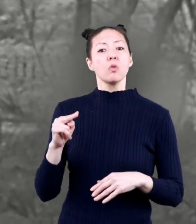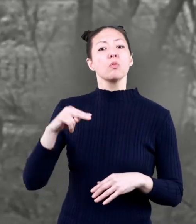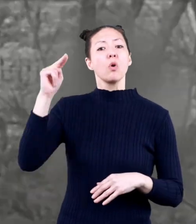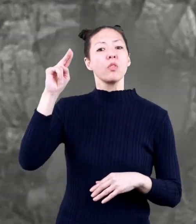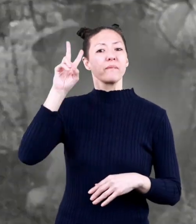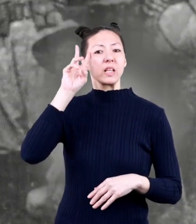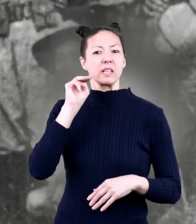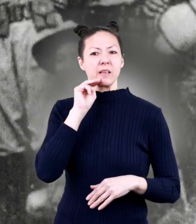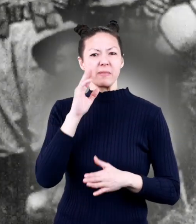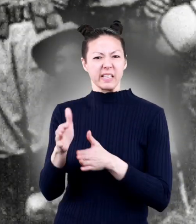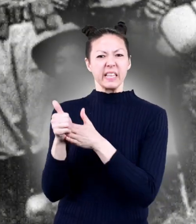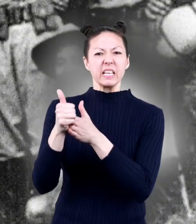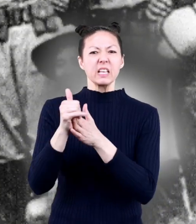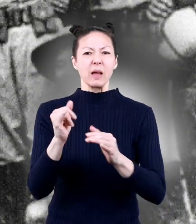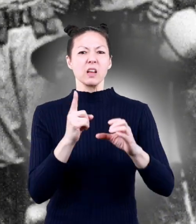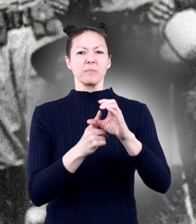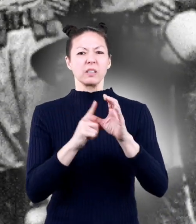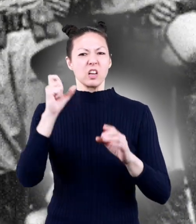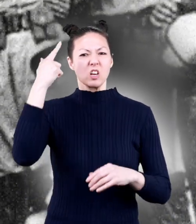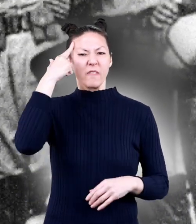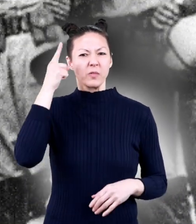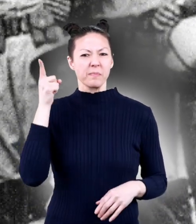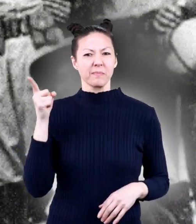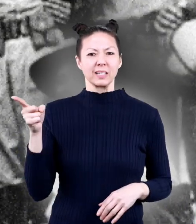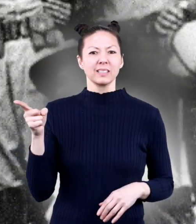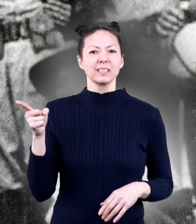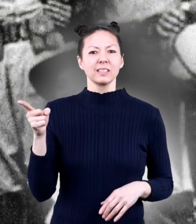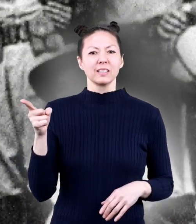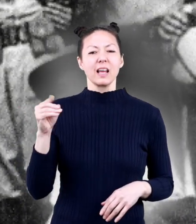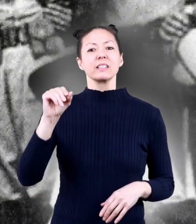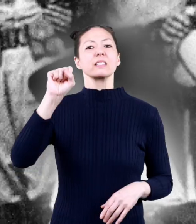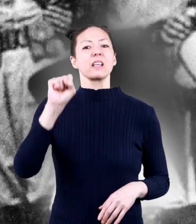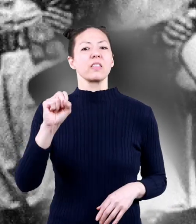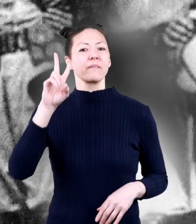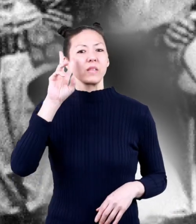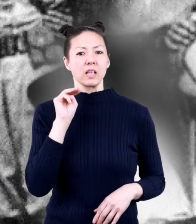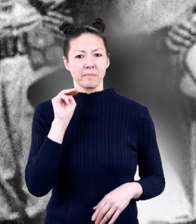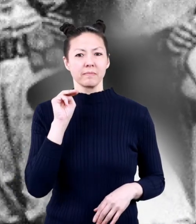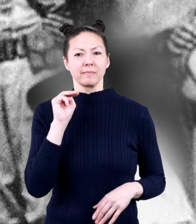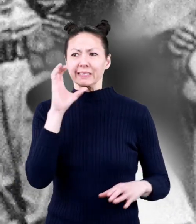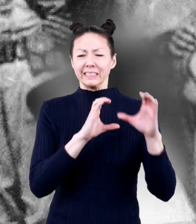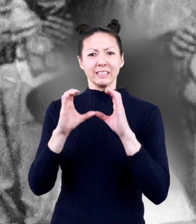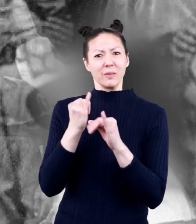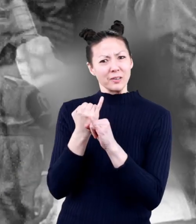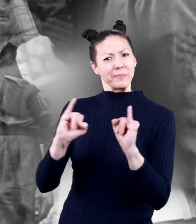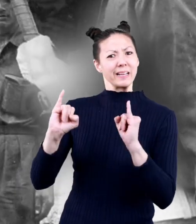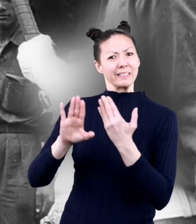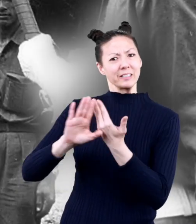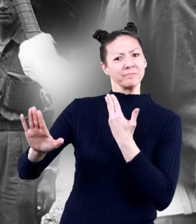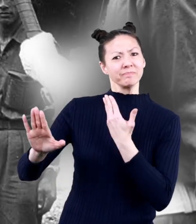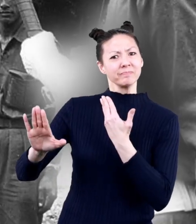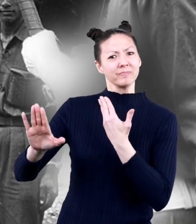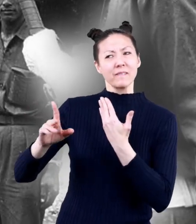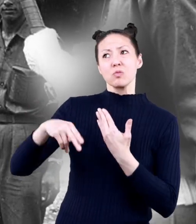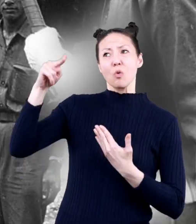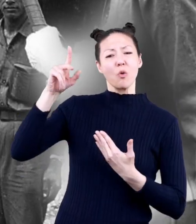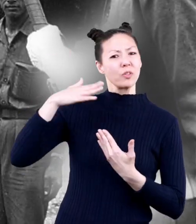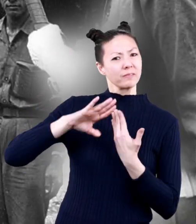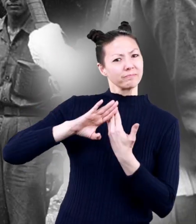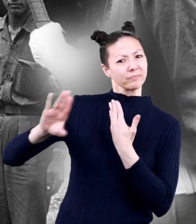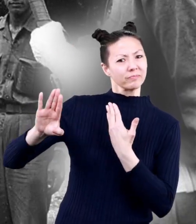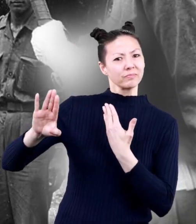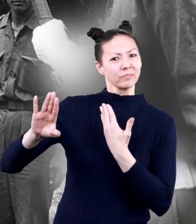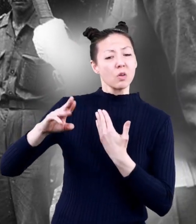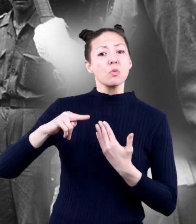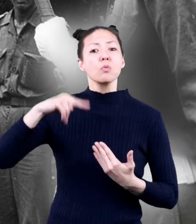War, with northern Vietnam being led by a communist government, and southern Vietnam seeking to be independent